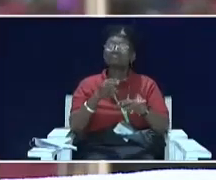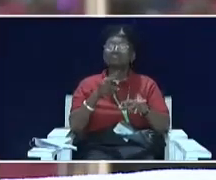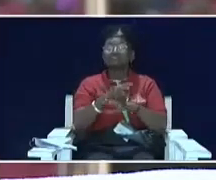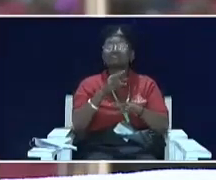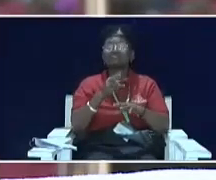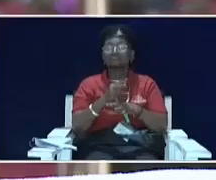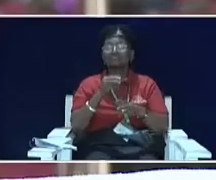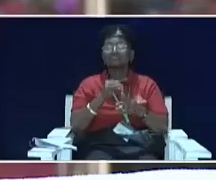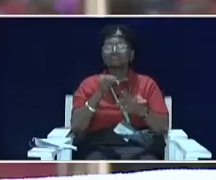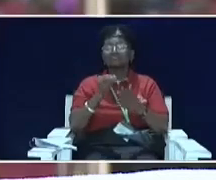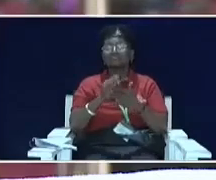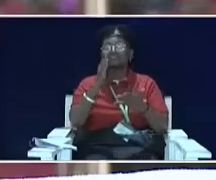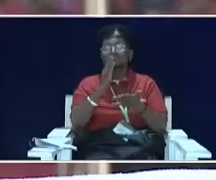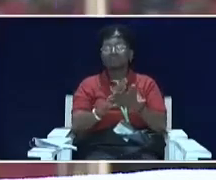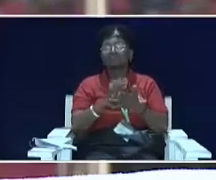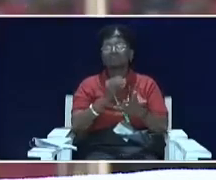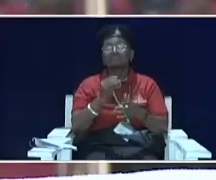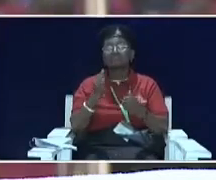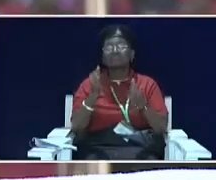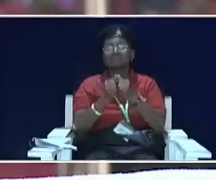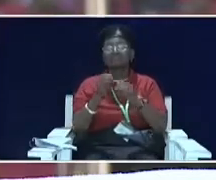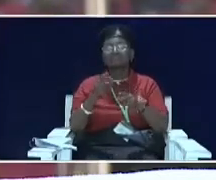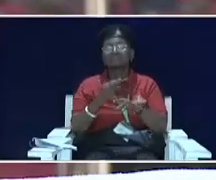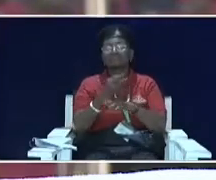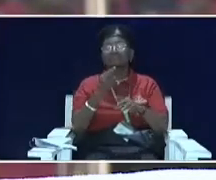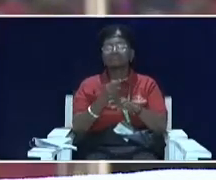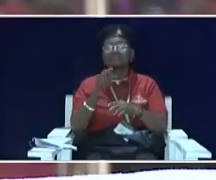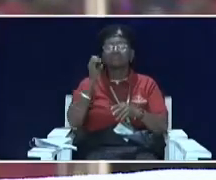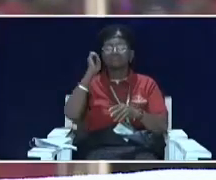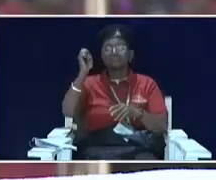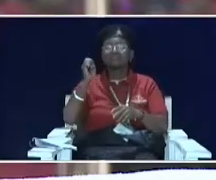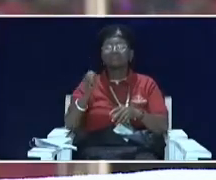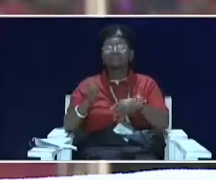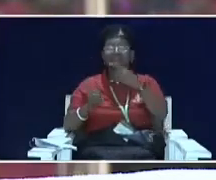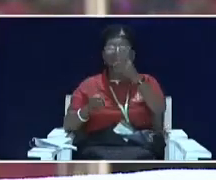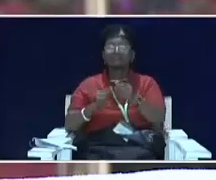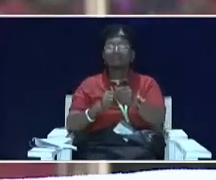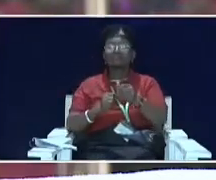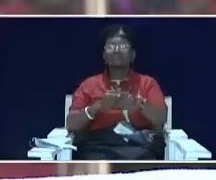rock. It went ahead and consumed the dust.